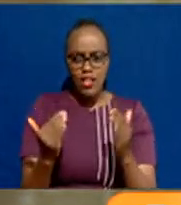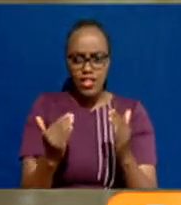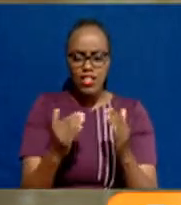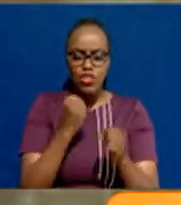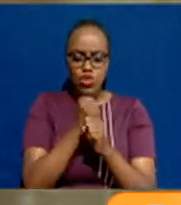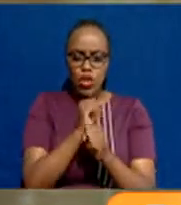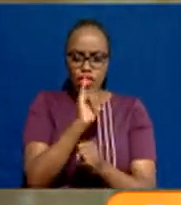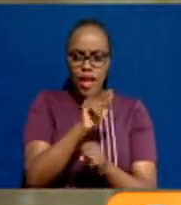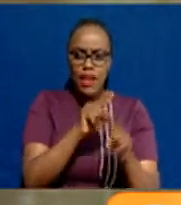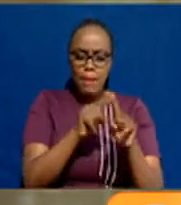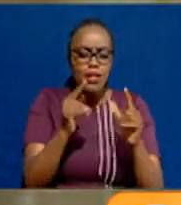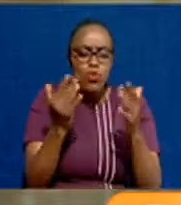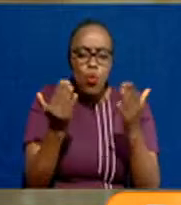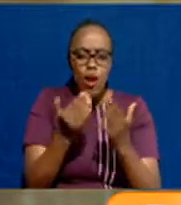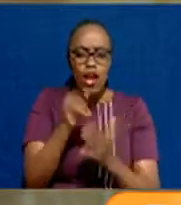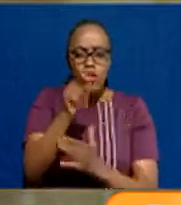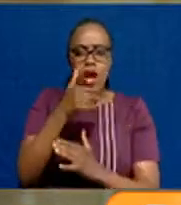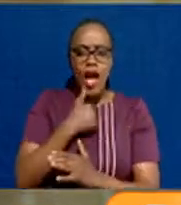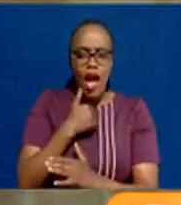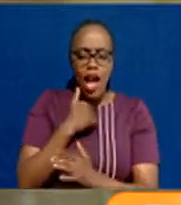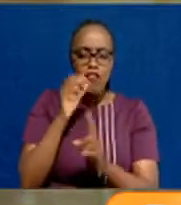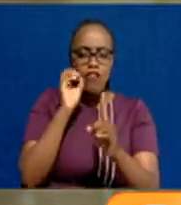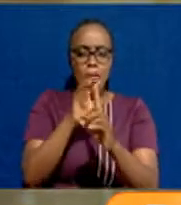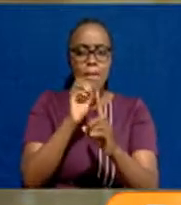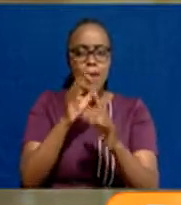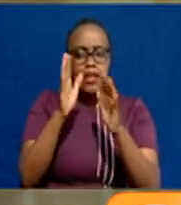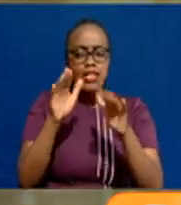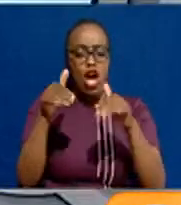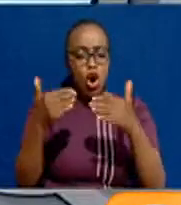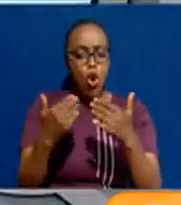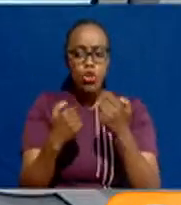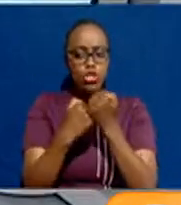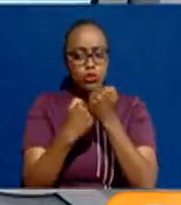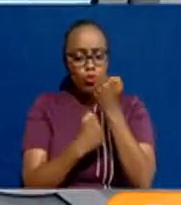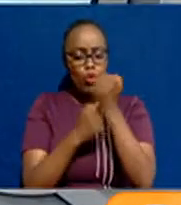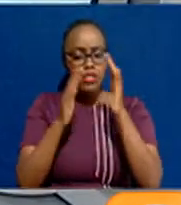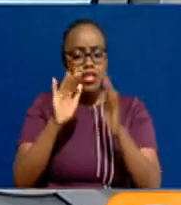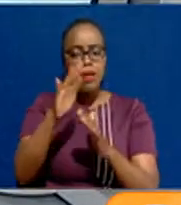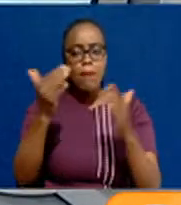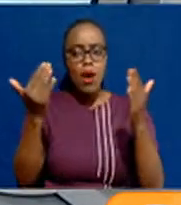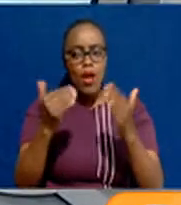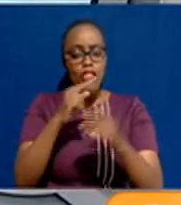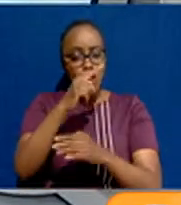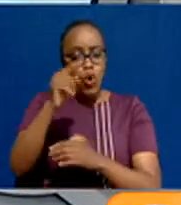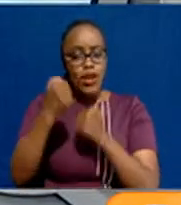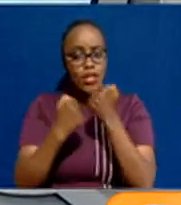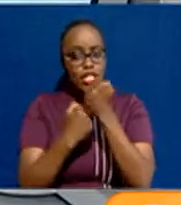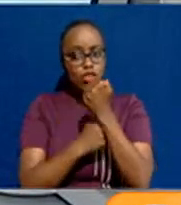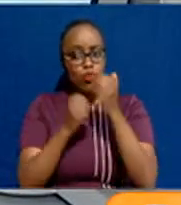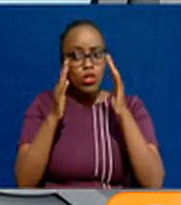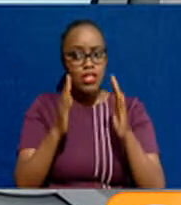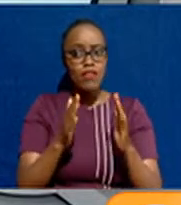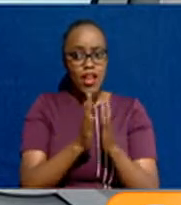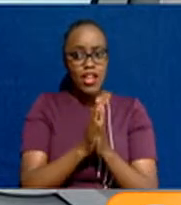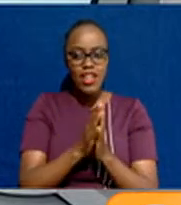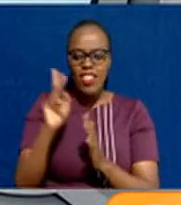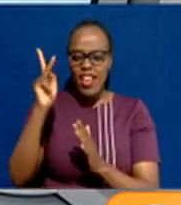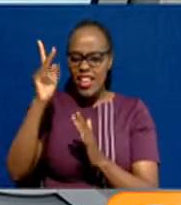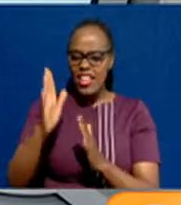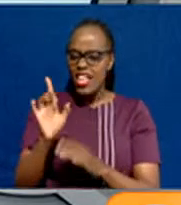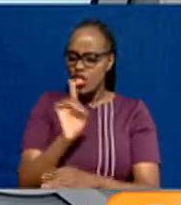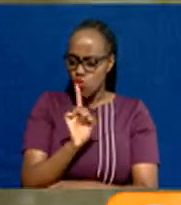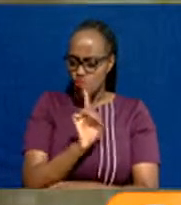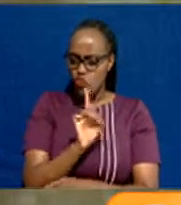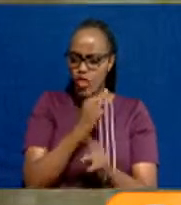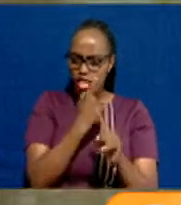alone. Yeah. I mean, where are you having your mentors? Where are you having your sponsors? And the right sponsors connotation and not the Kenyan one. Where then